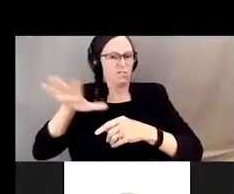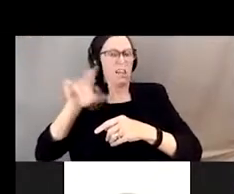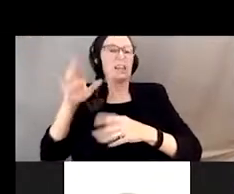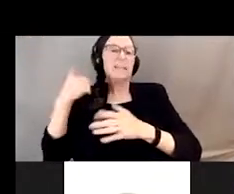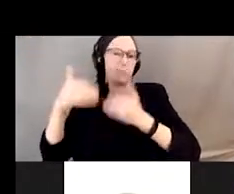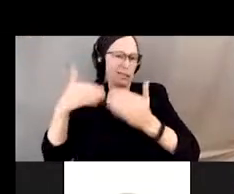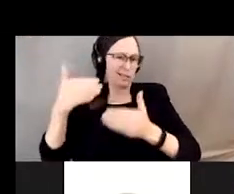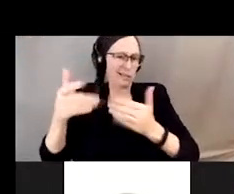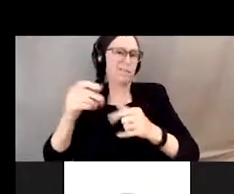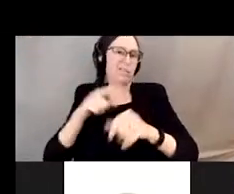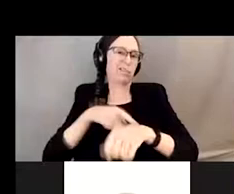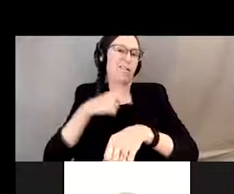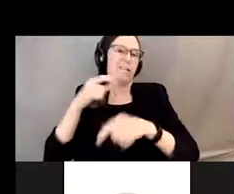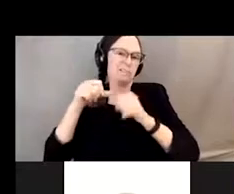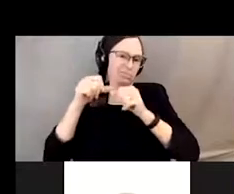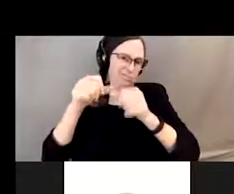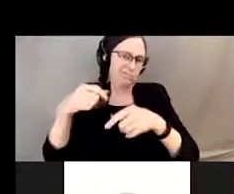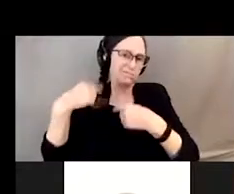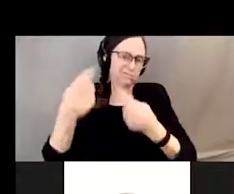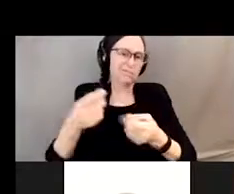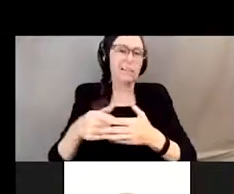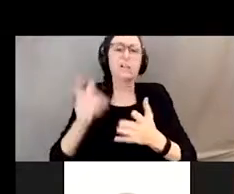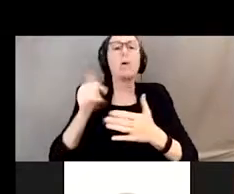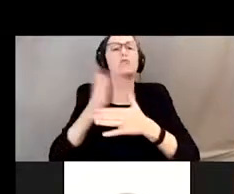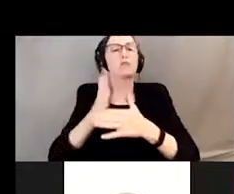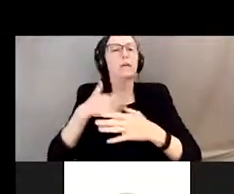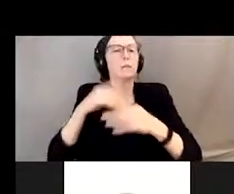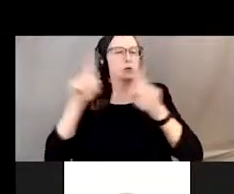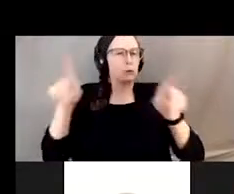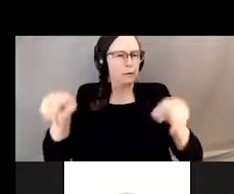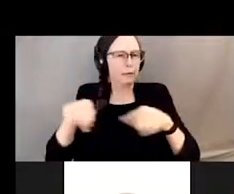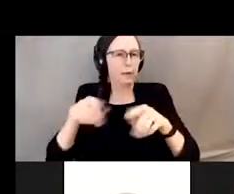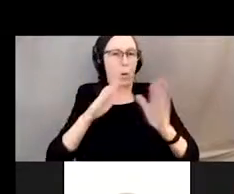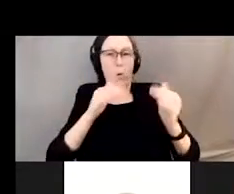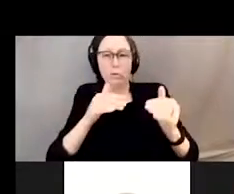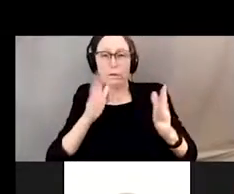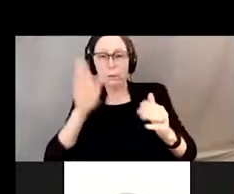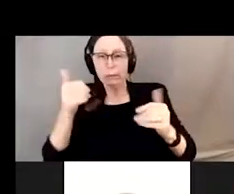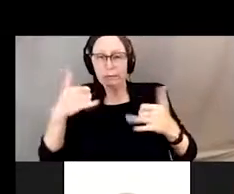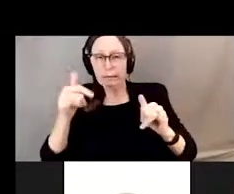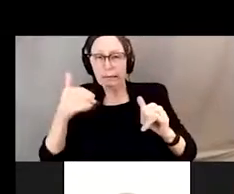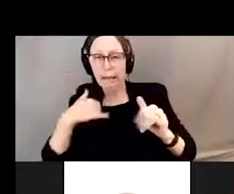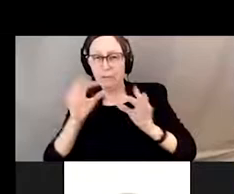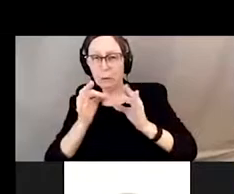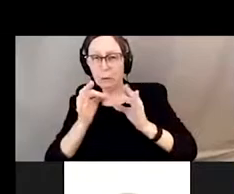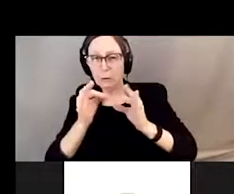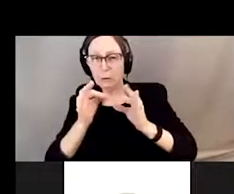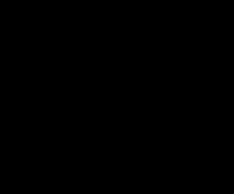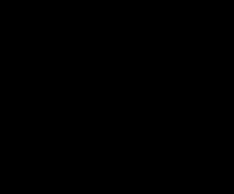So let me do screen share and hopefully we'll be able to still have the interpretation here.